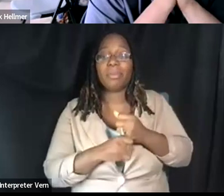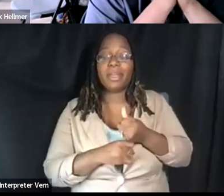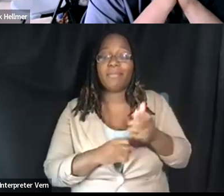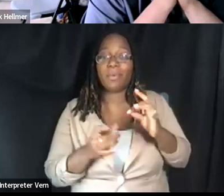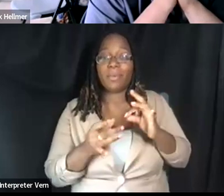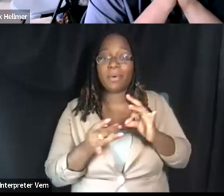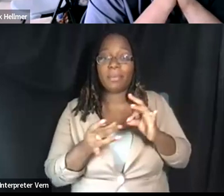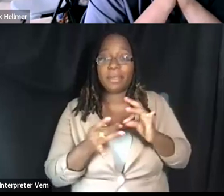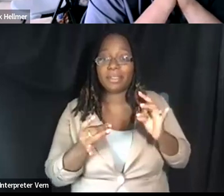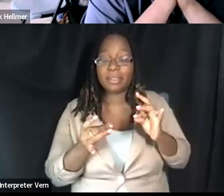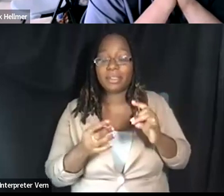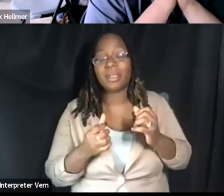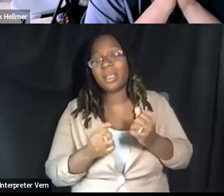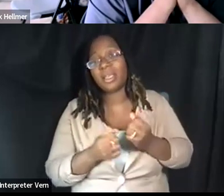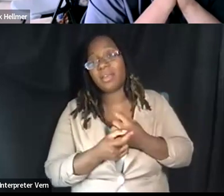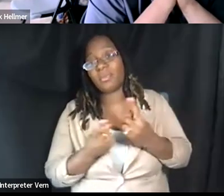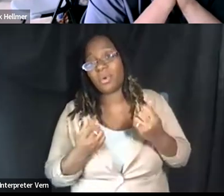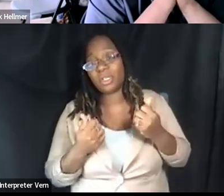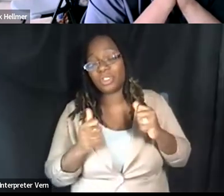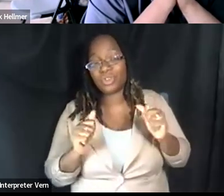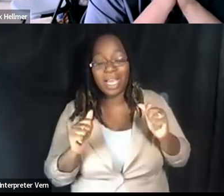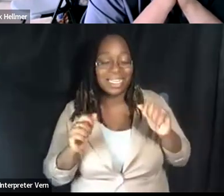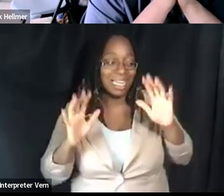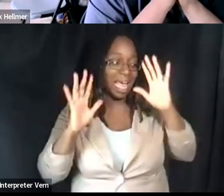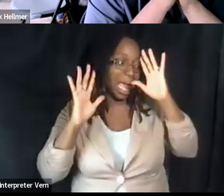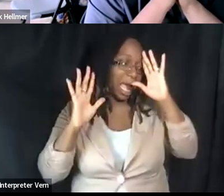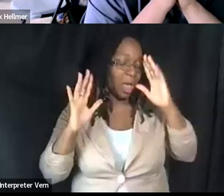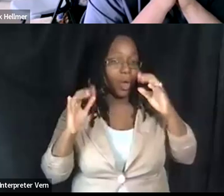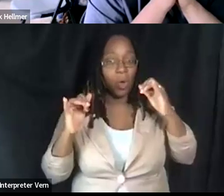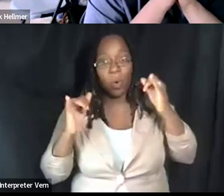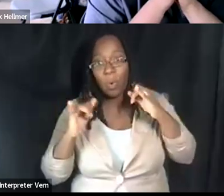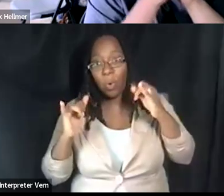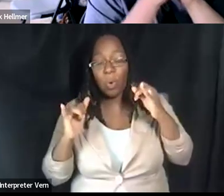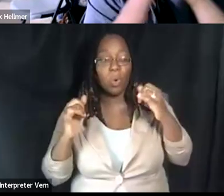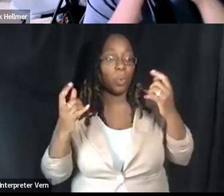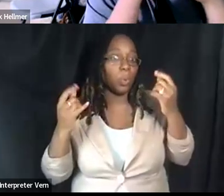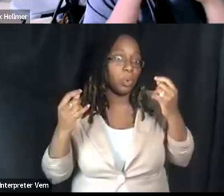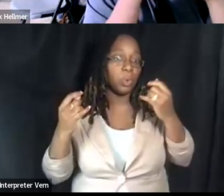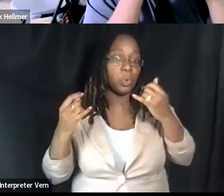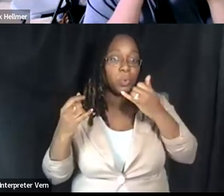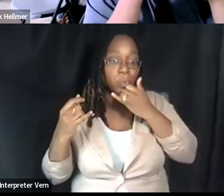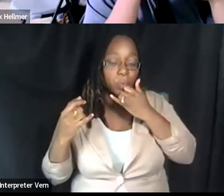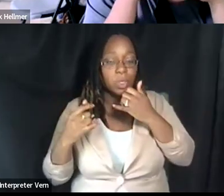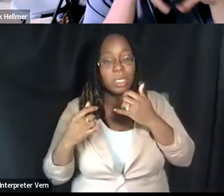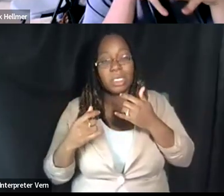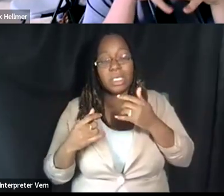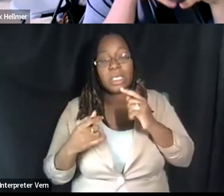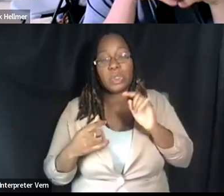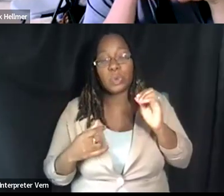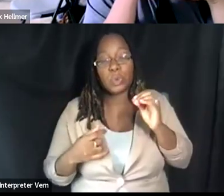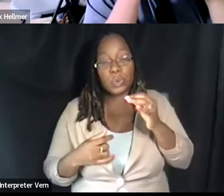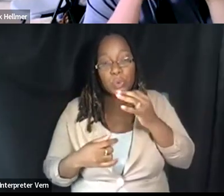that everybody's jumping off the cliff a little too soon. That the decision,